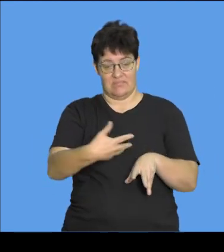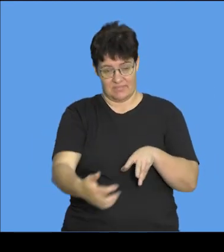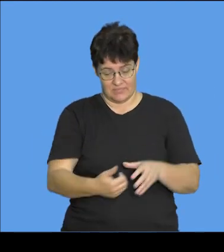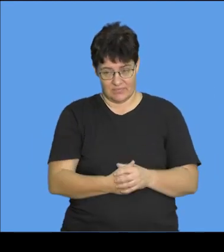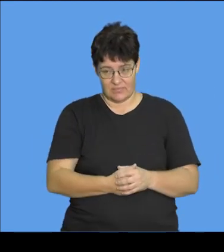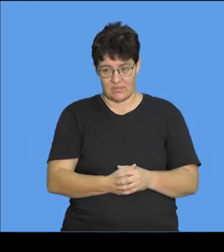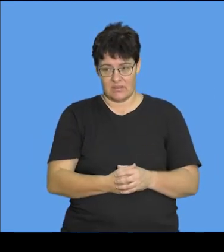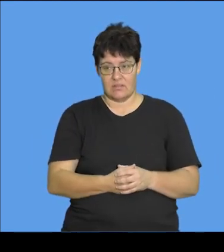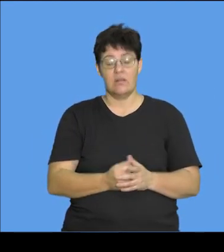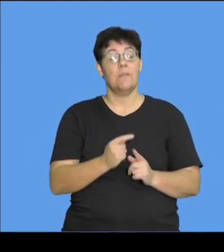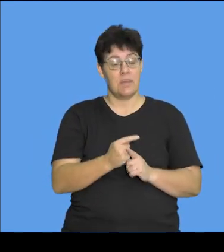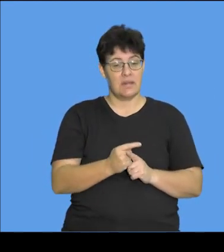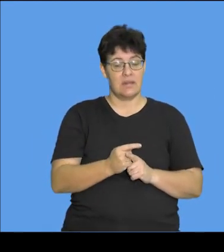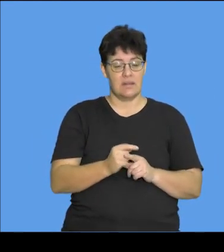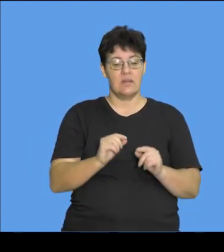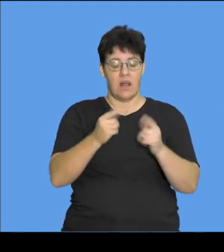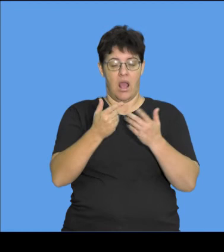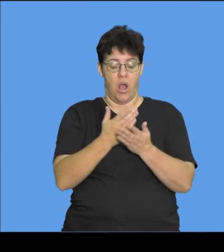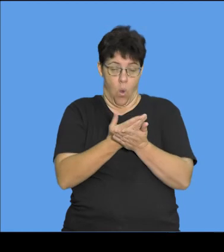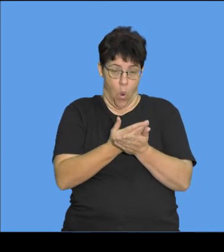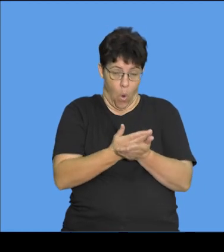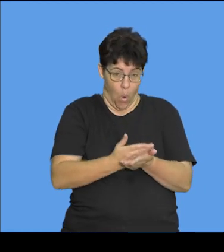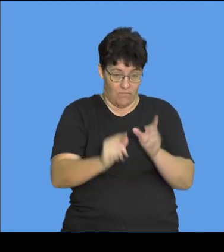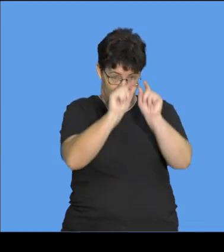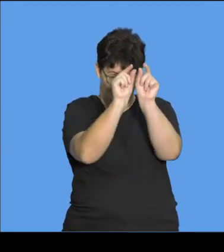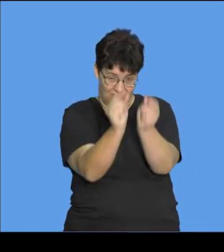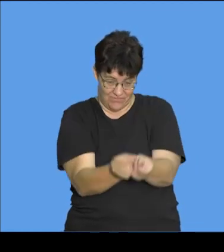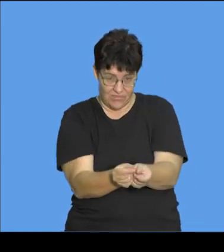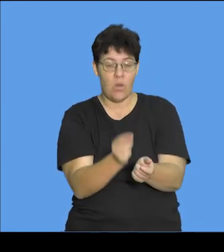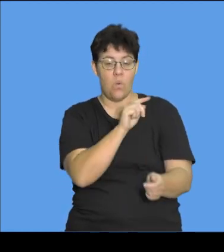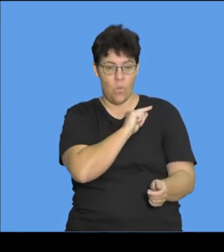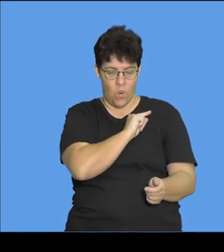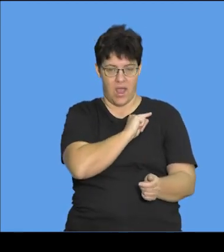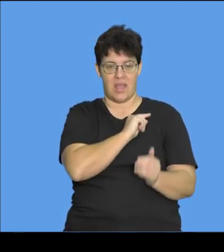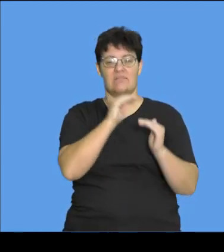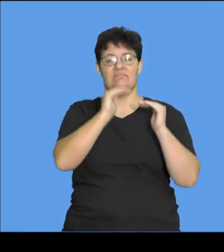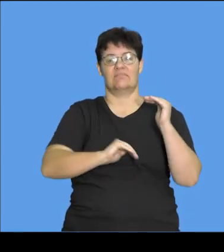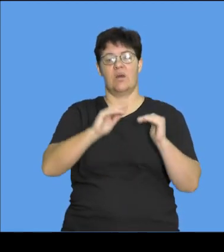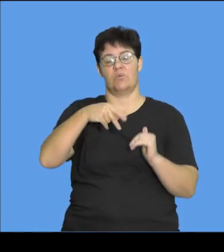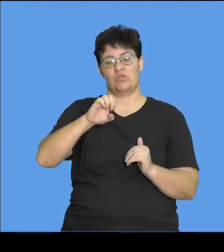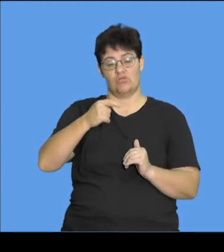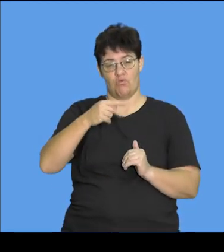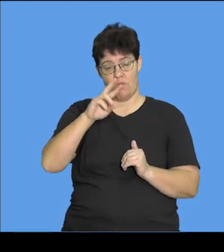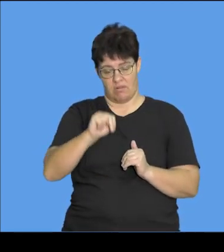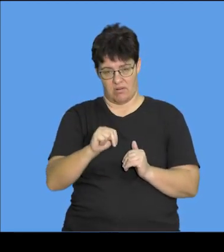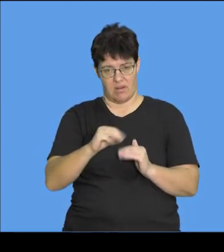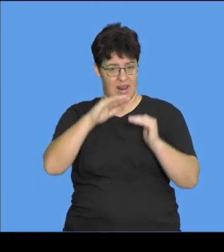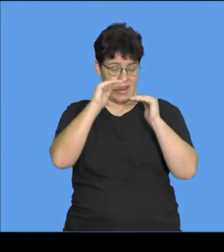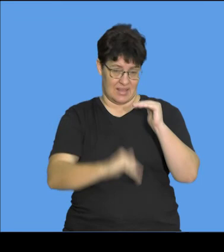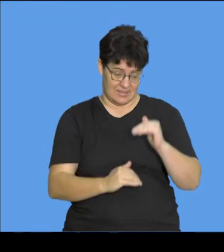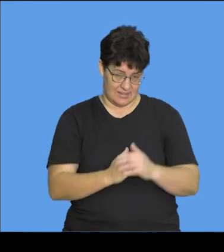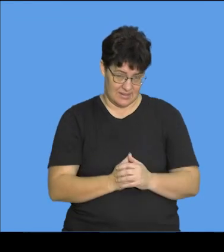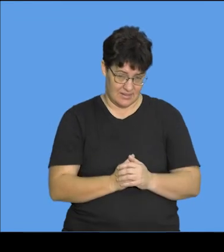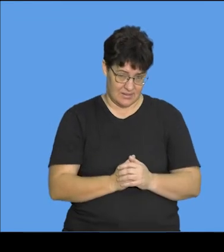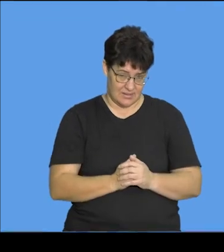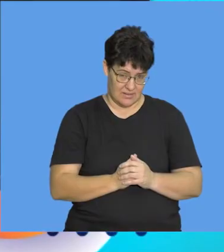of the endometrium tends to shed away because of a decrease in the level of progesterone. Let's try and understand what is the function